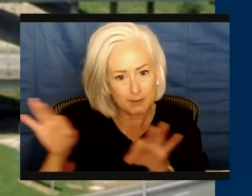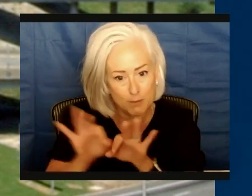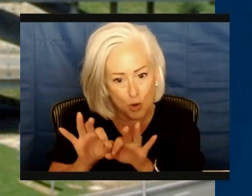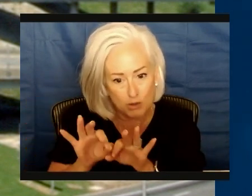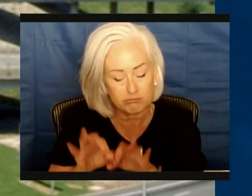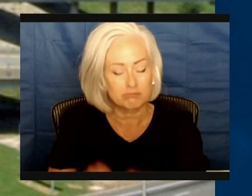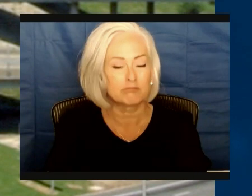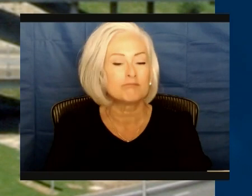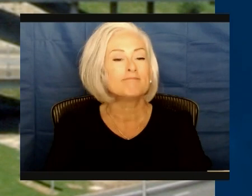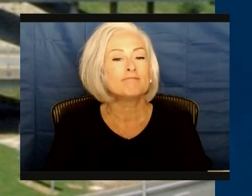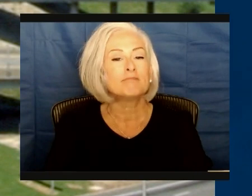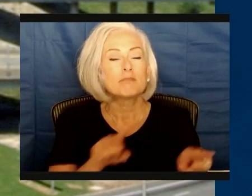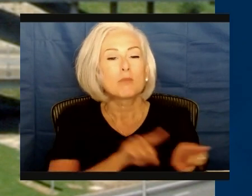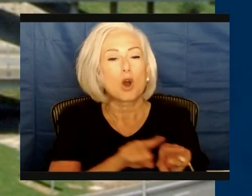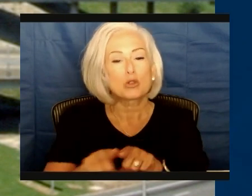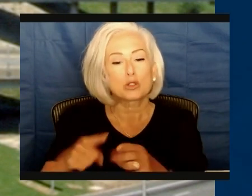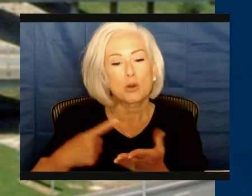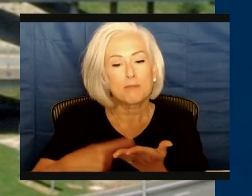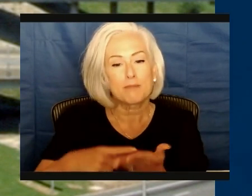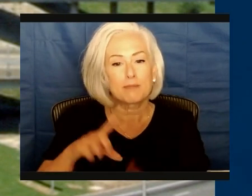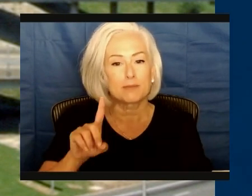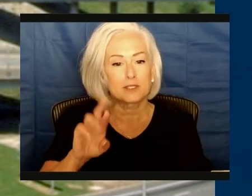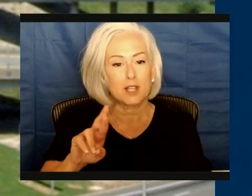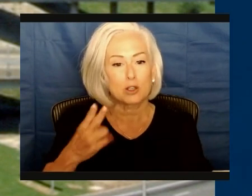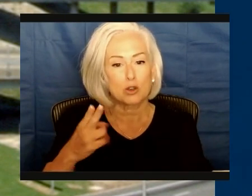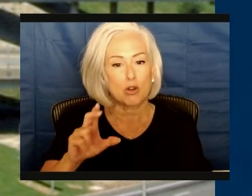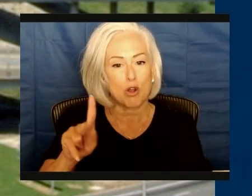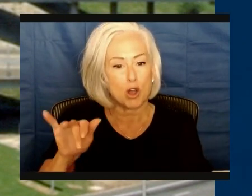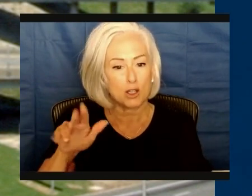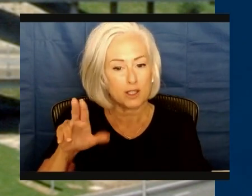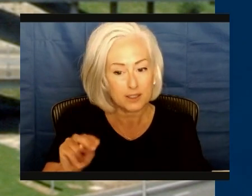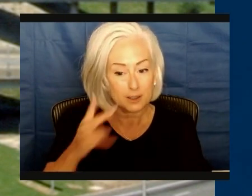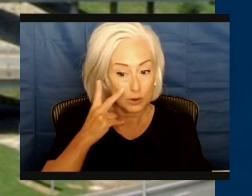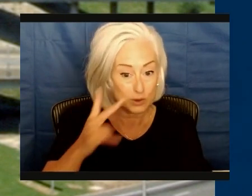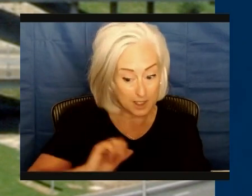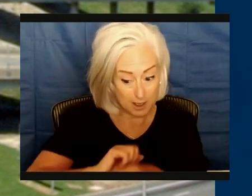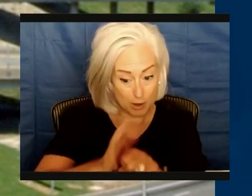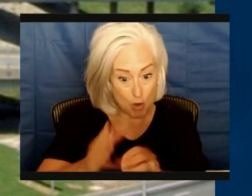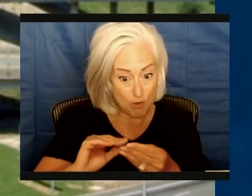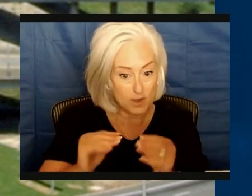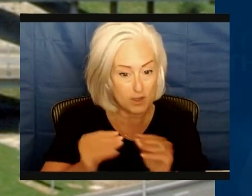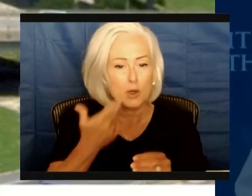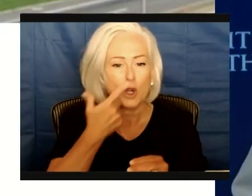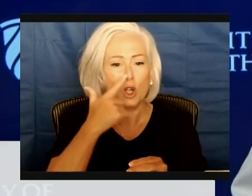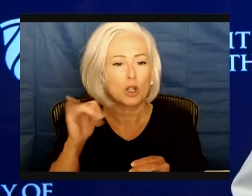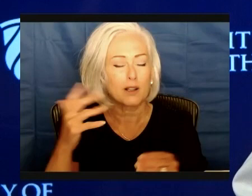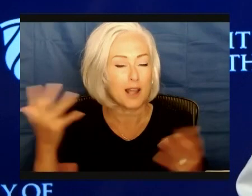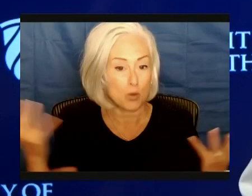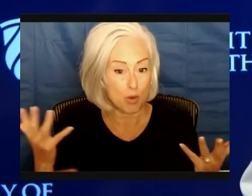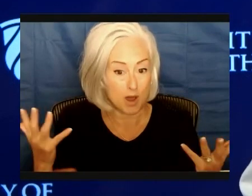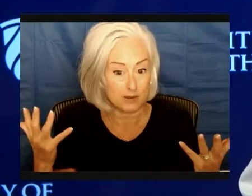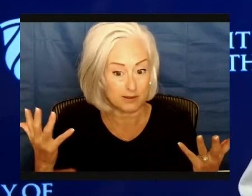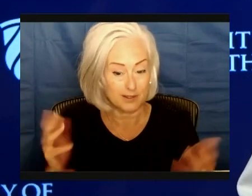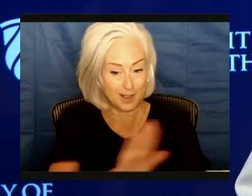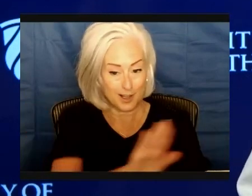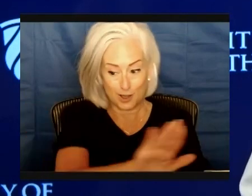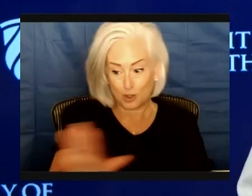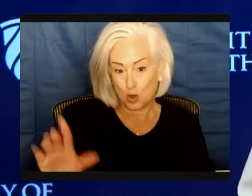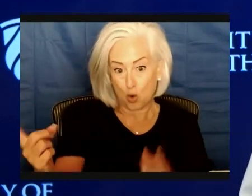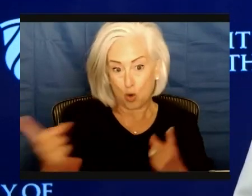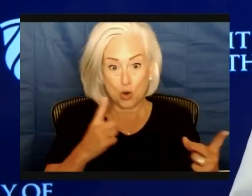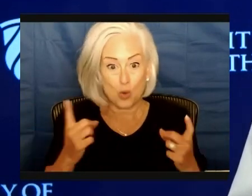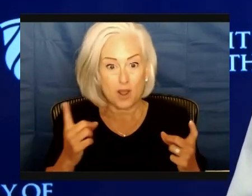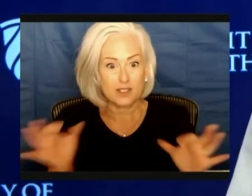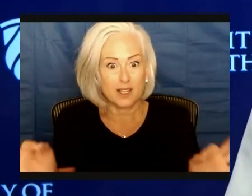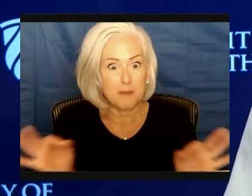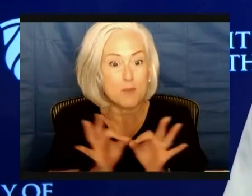COVID numbers look like today. Questions from our viewers are an important part of this program, and this is a great program. The content here is